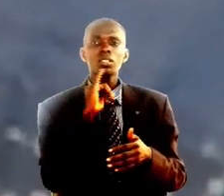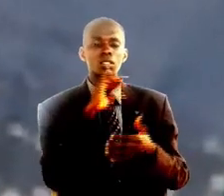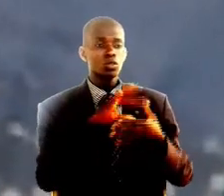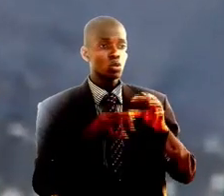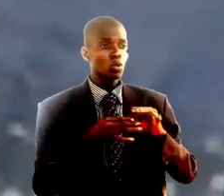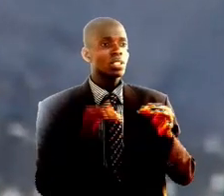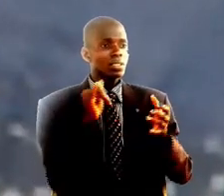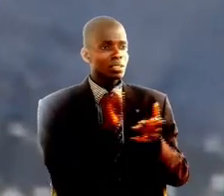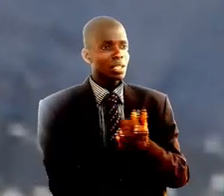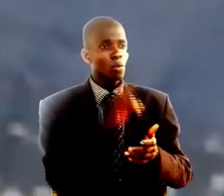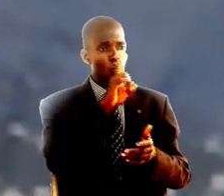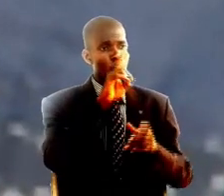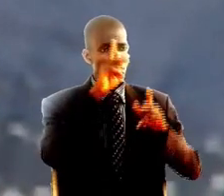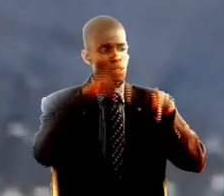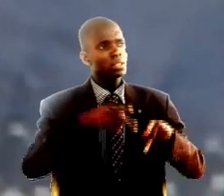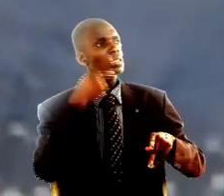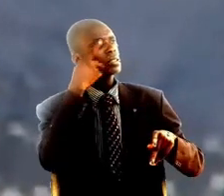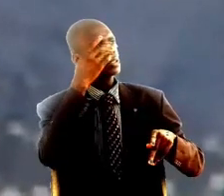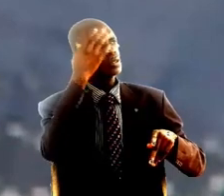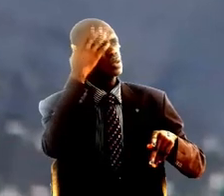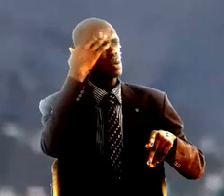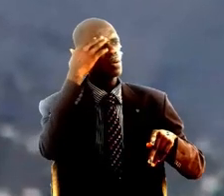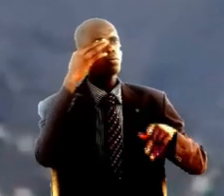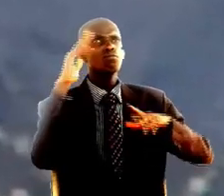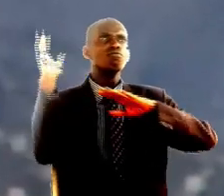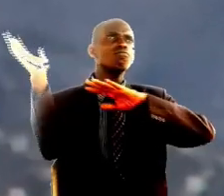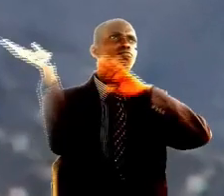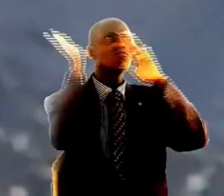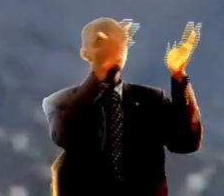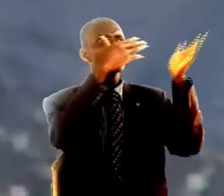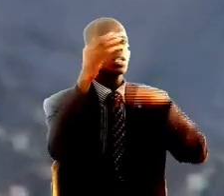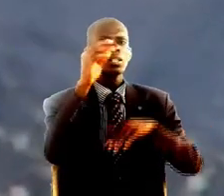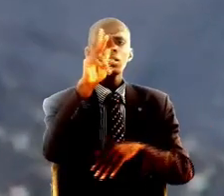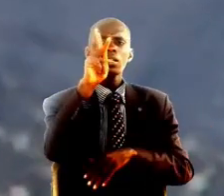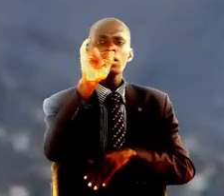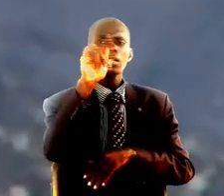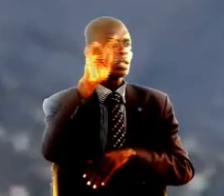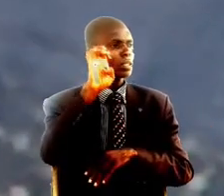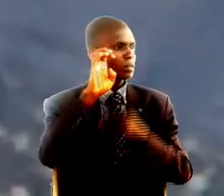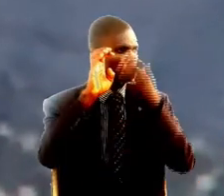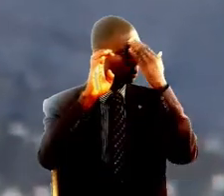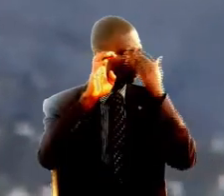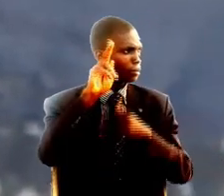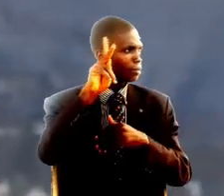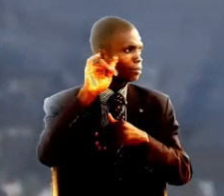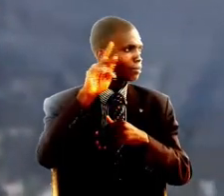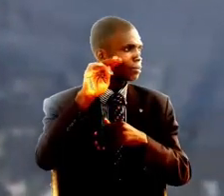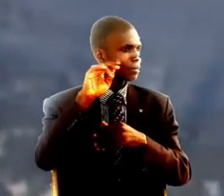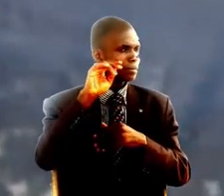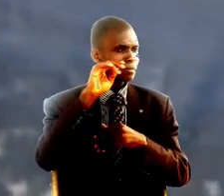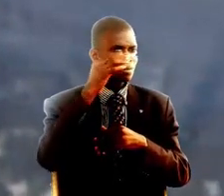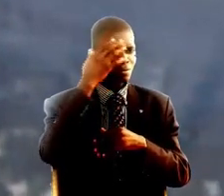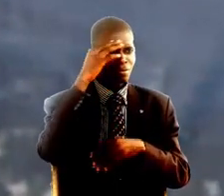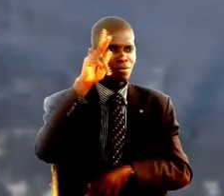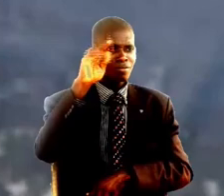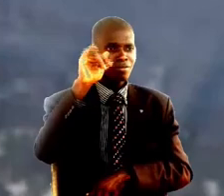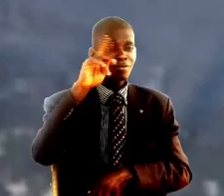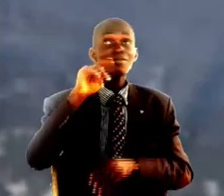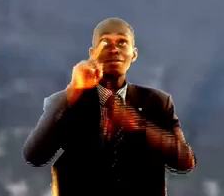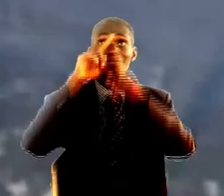kite flying in the sky. And the kite said, I'd like to fly